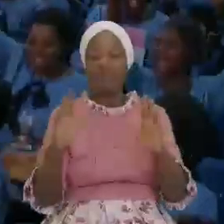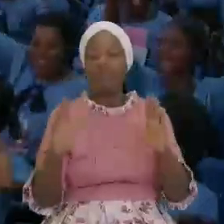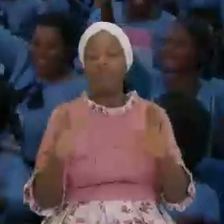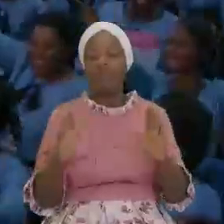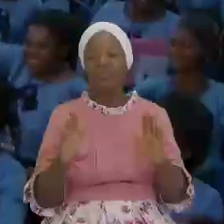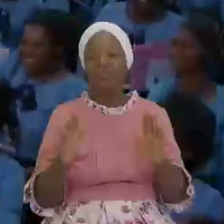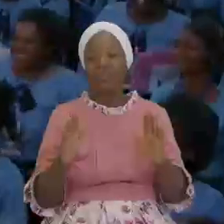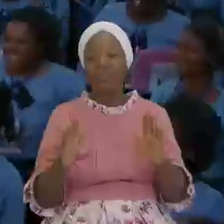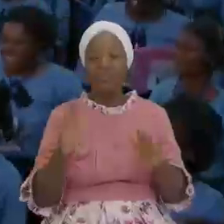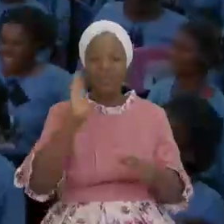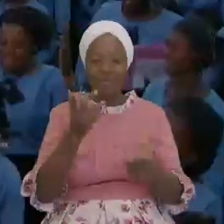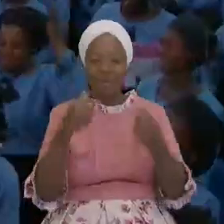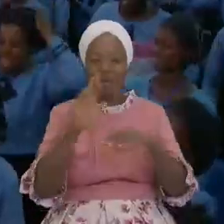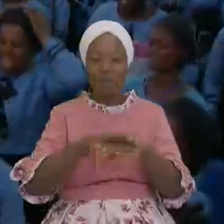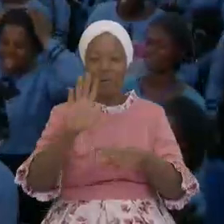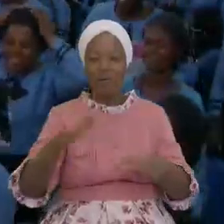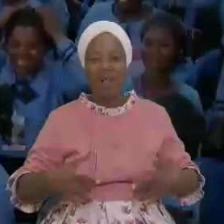will come upon your life.